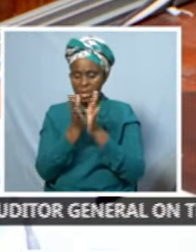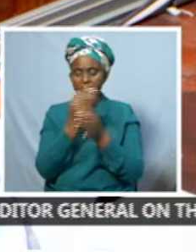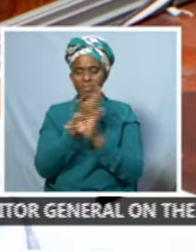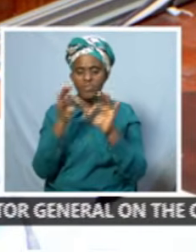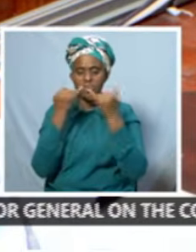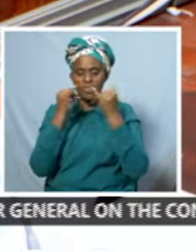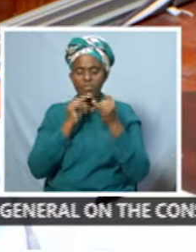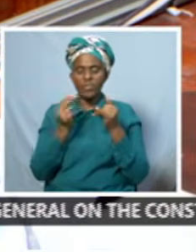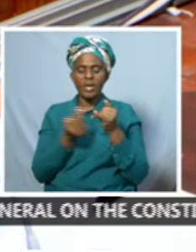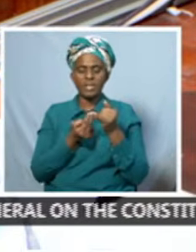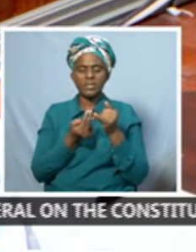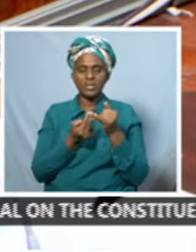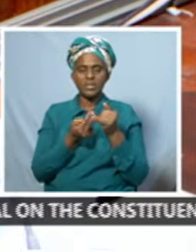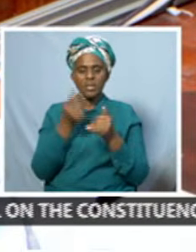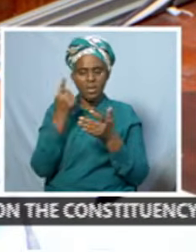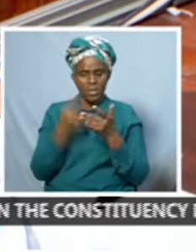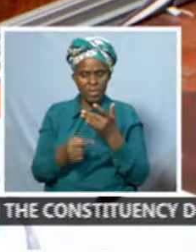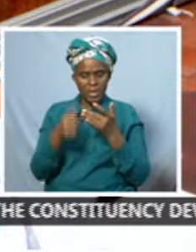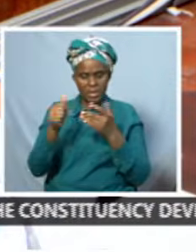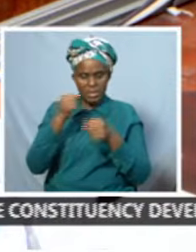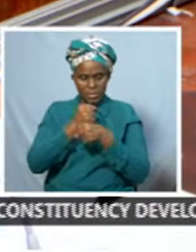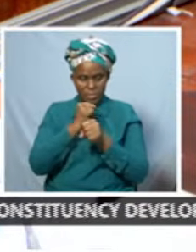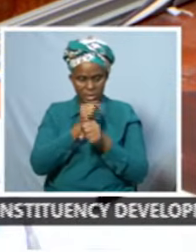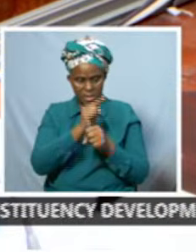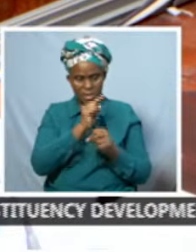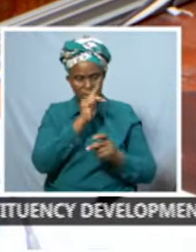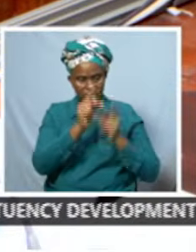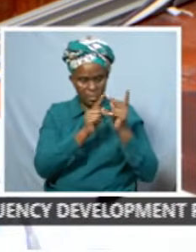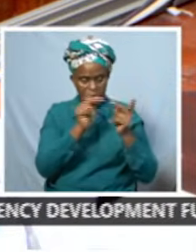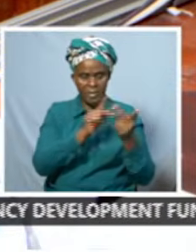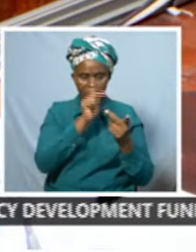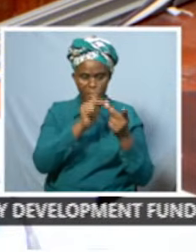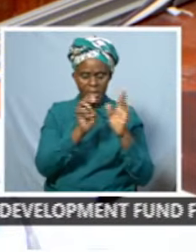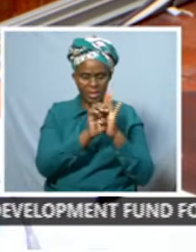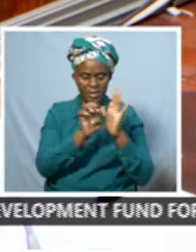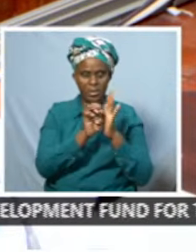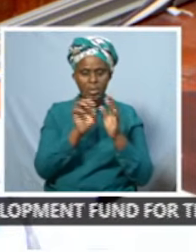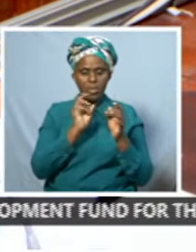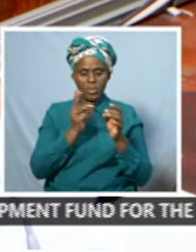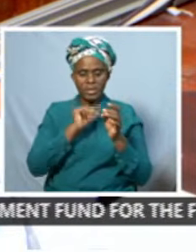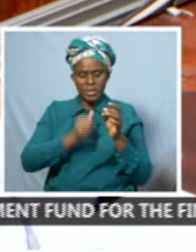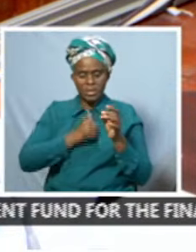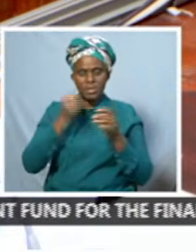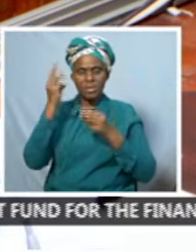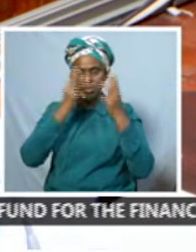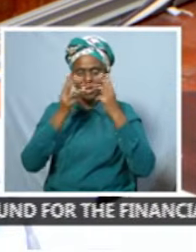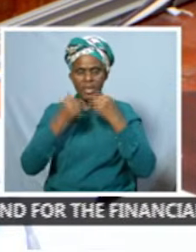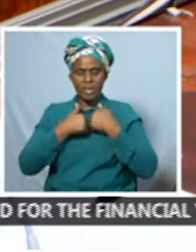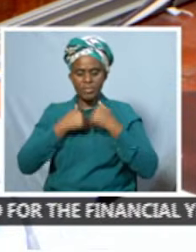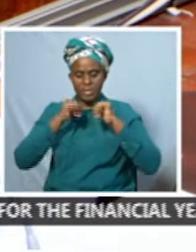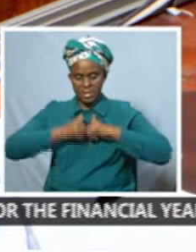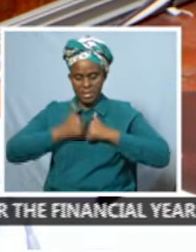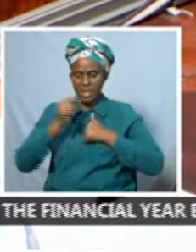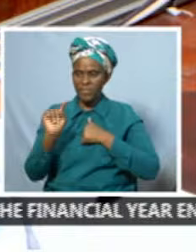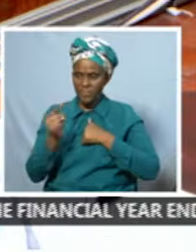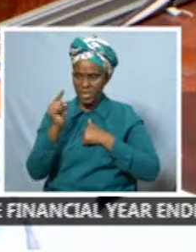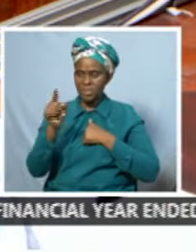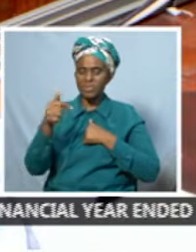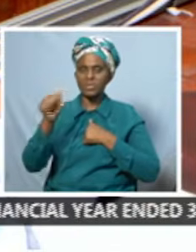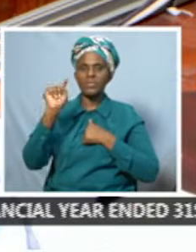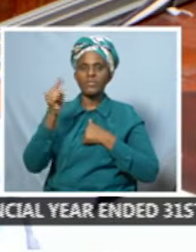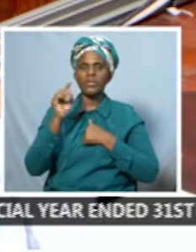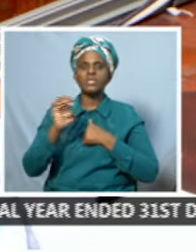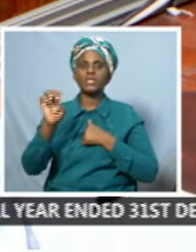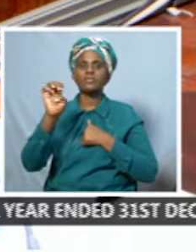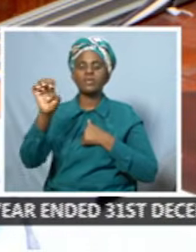tell us what is making this process to be like this. Otherwise, we are concerned, because you are the first